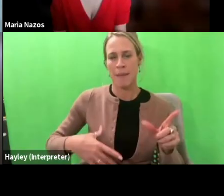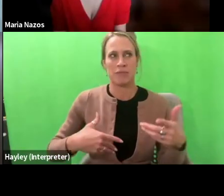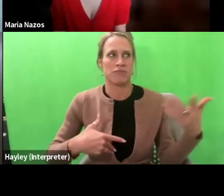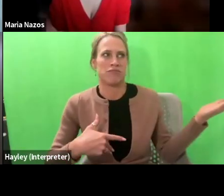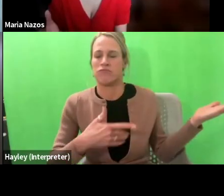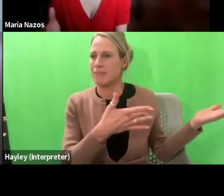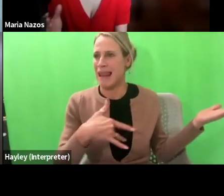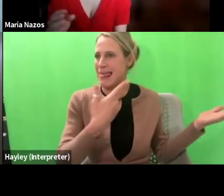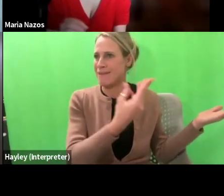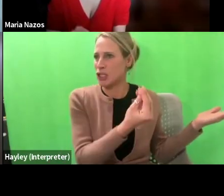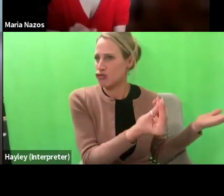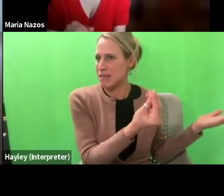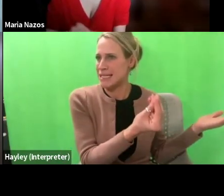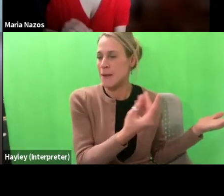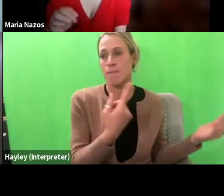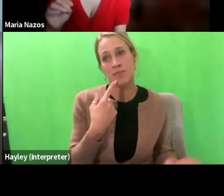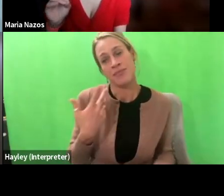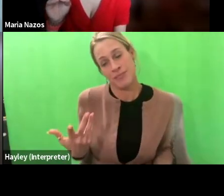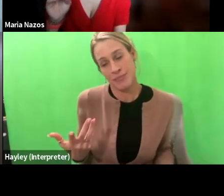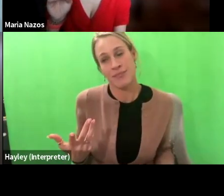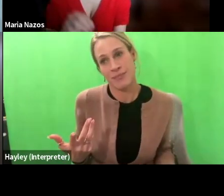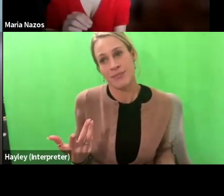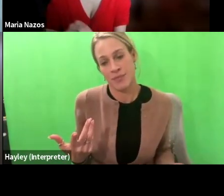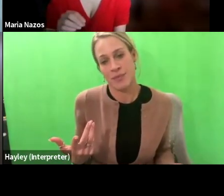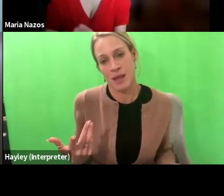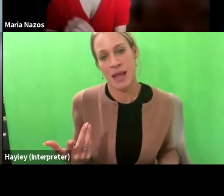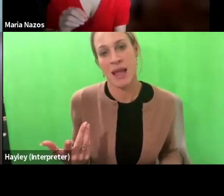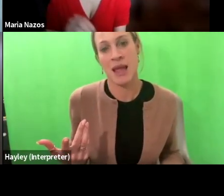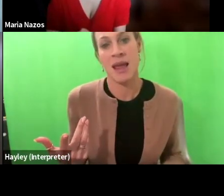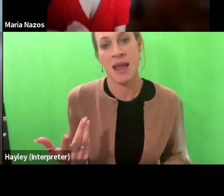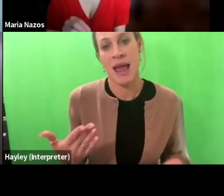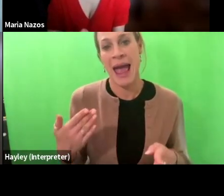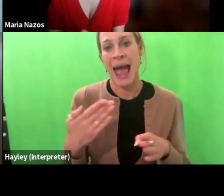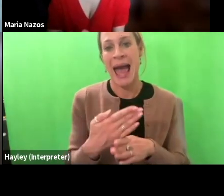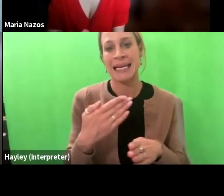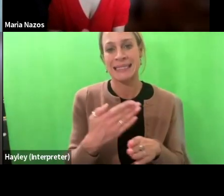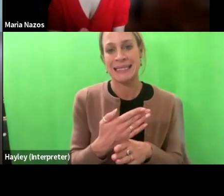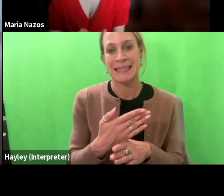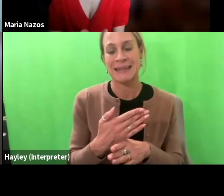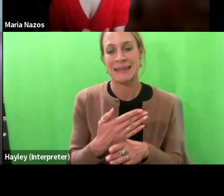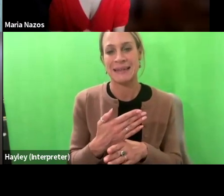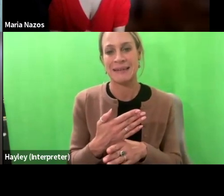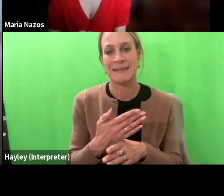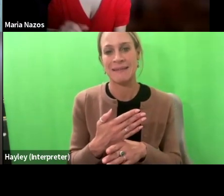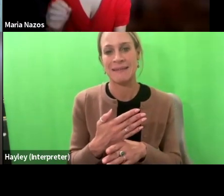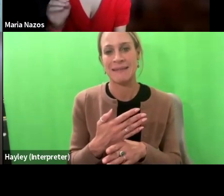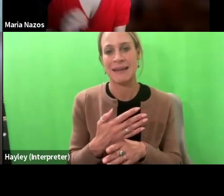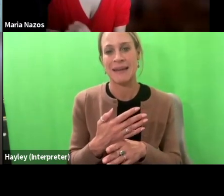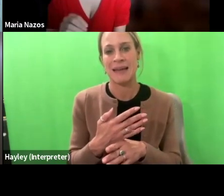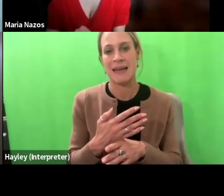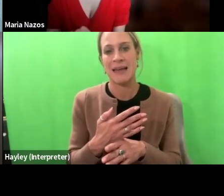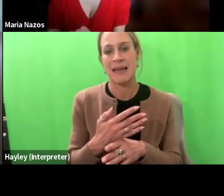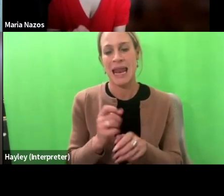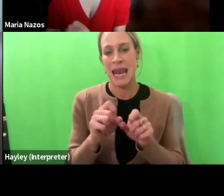do I really need to? And he said, listen, as an active literary service, I can't stress this enough.